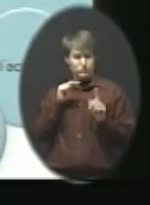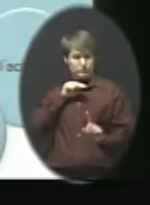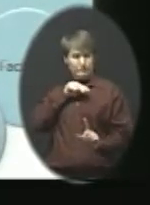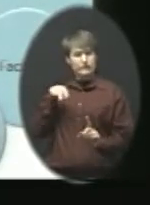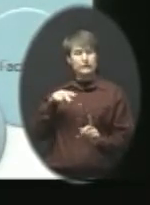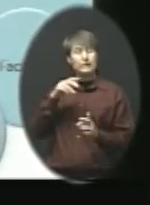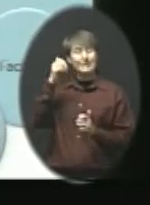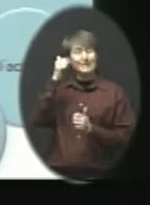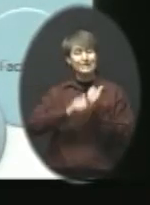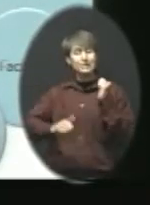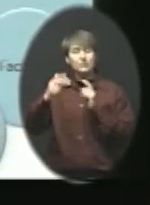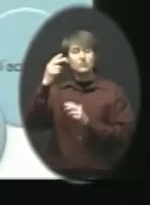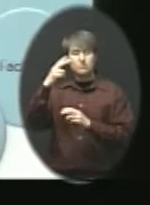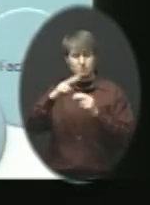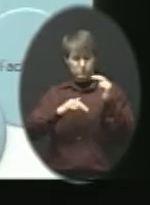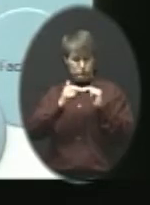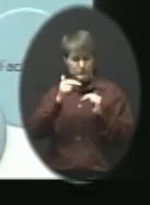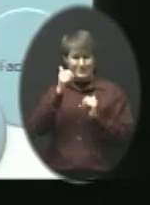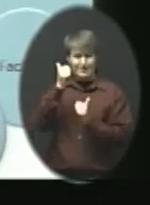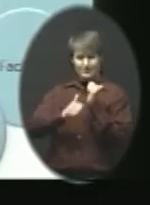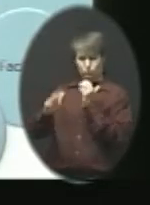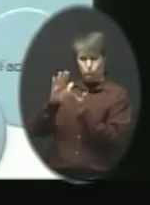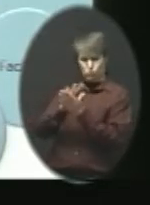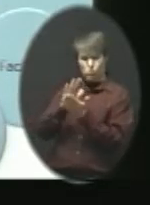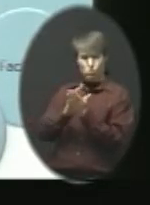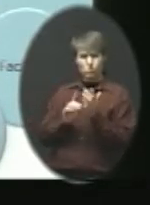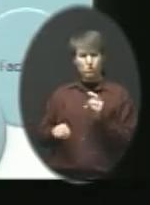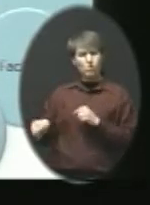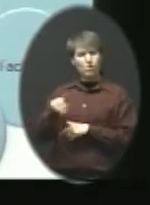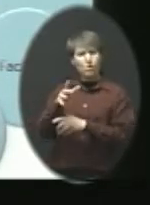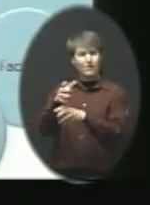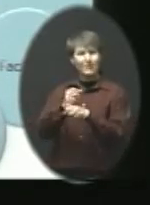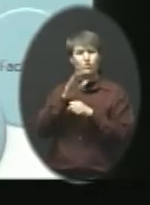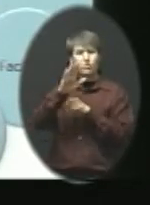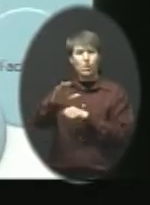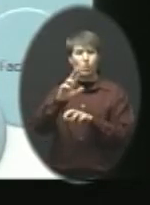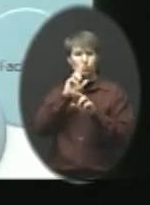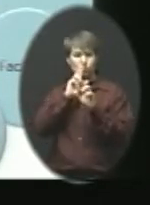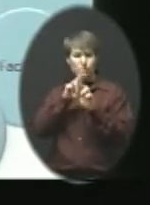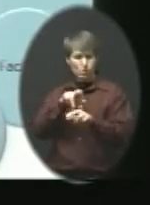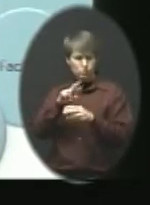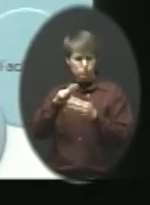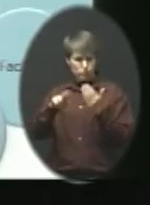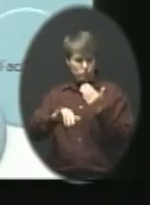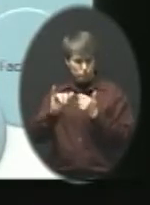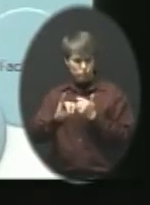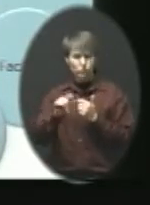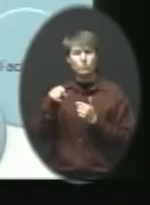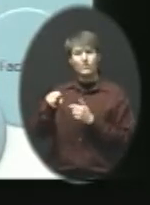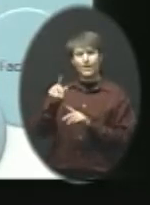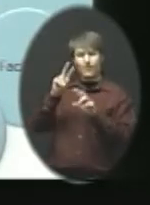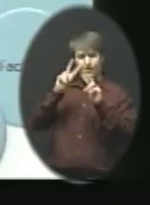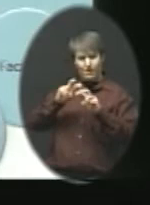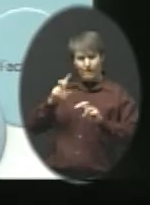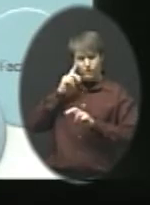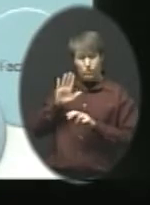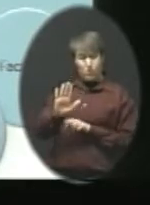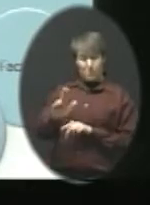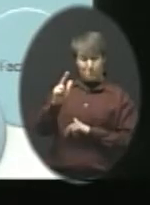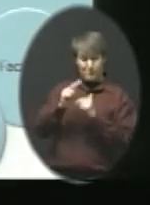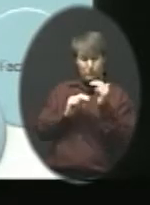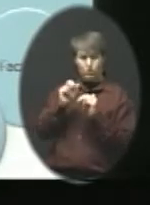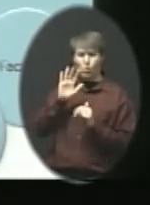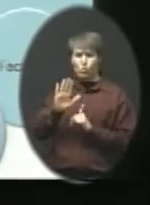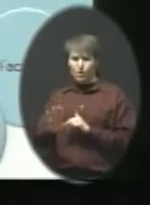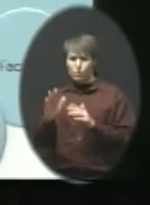each building and school receives their response results as well. So they can analyze for their particular building or